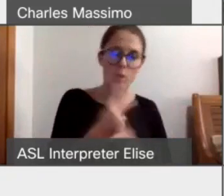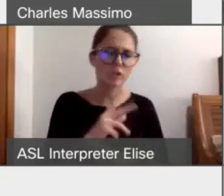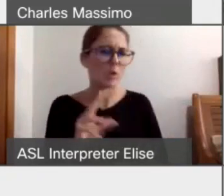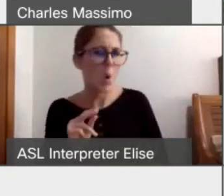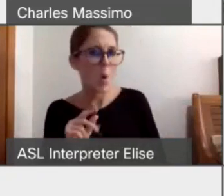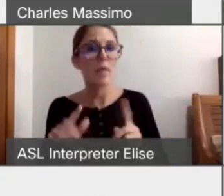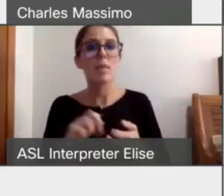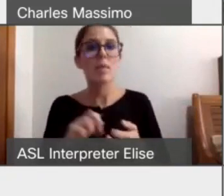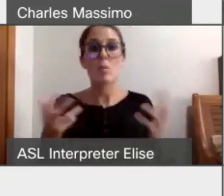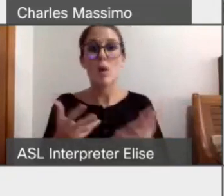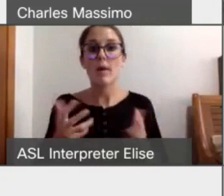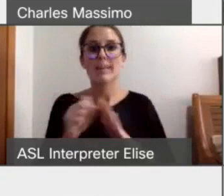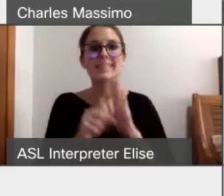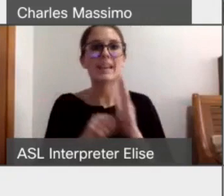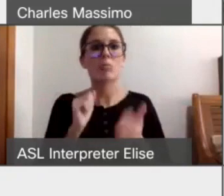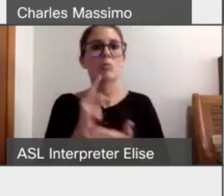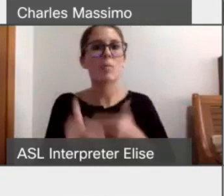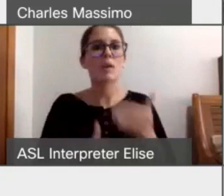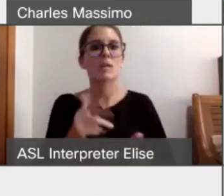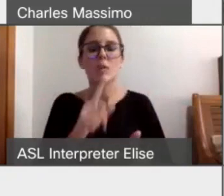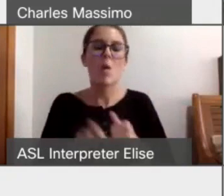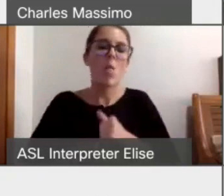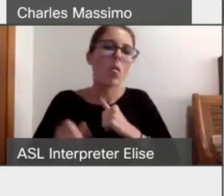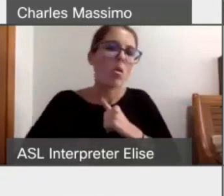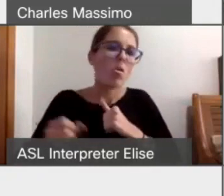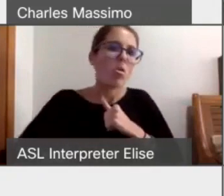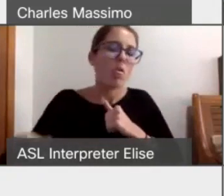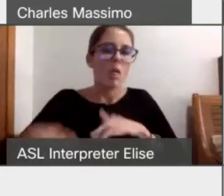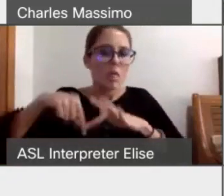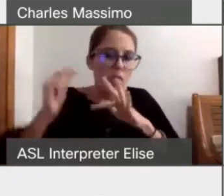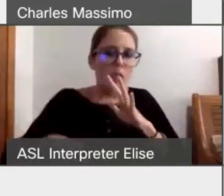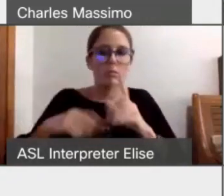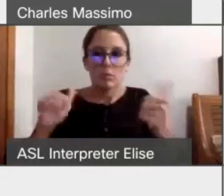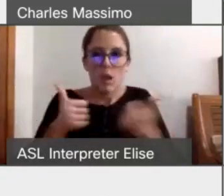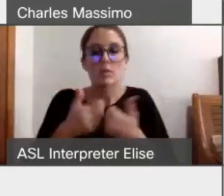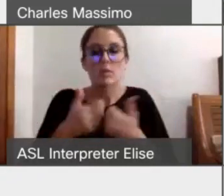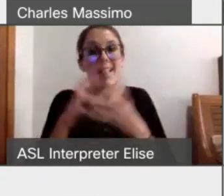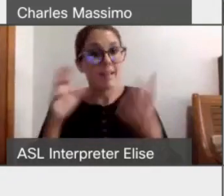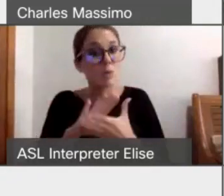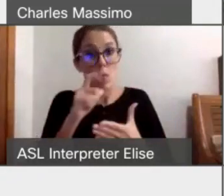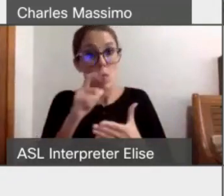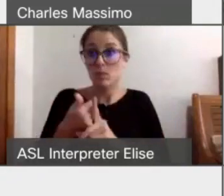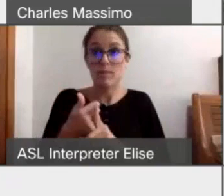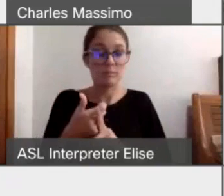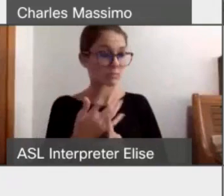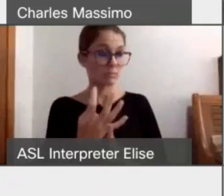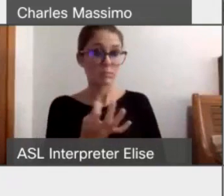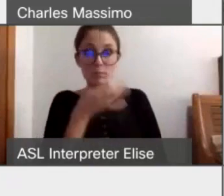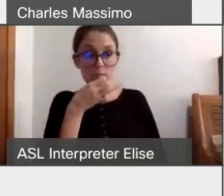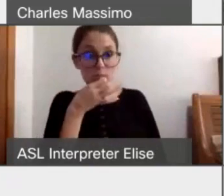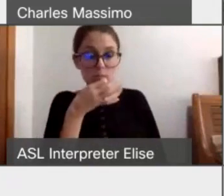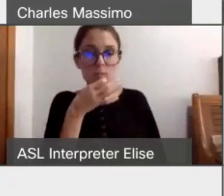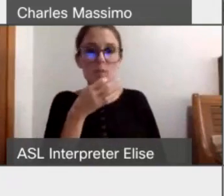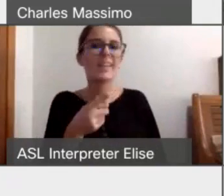that the state approval process has become so cumbersome. In my experience, a lot of schools that are great schools have decertified because they don't want to go